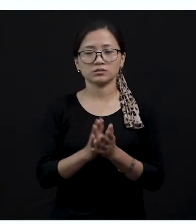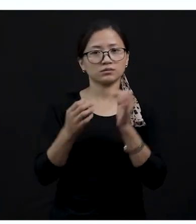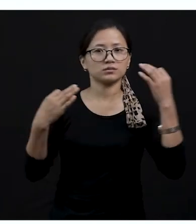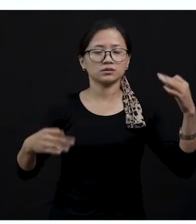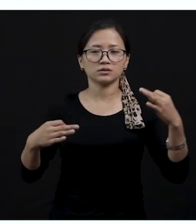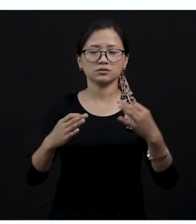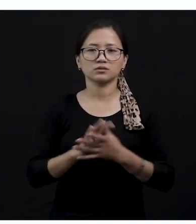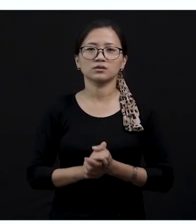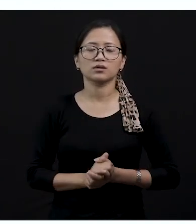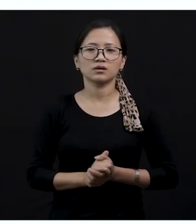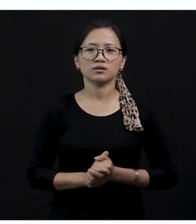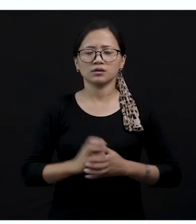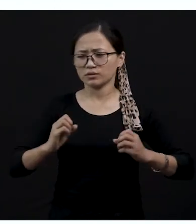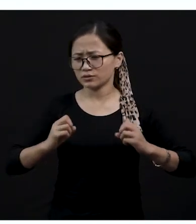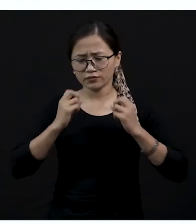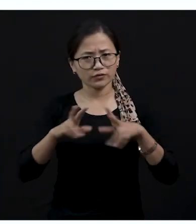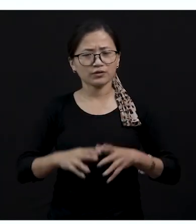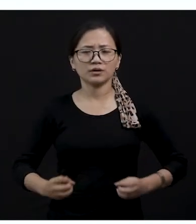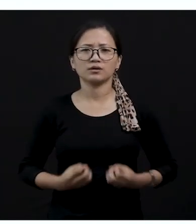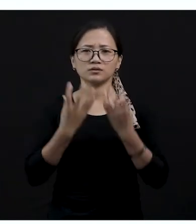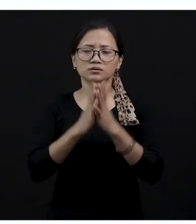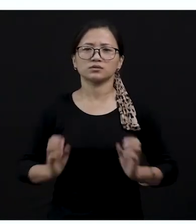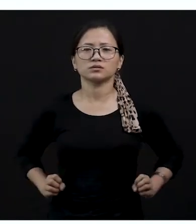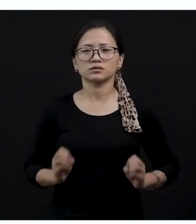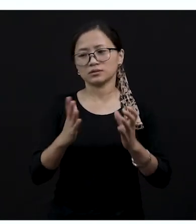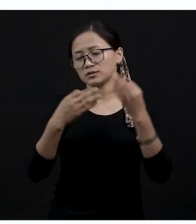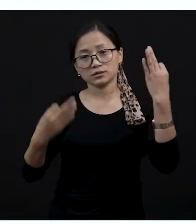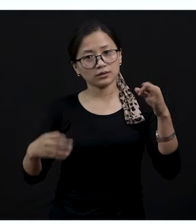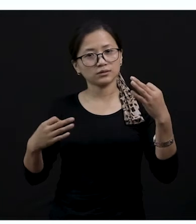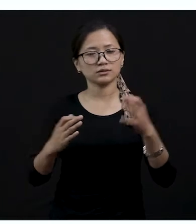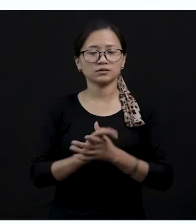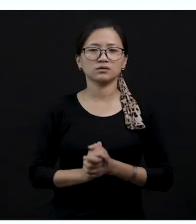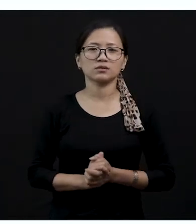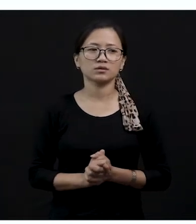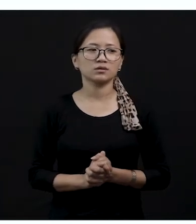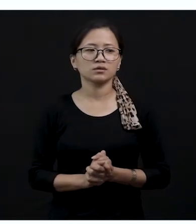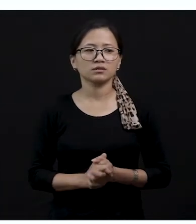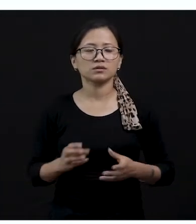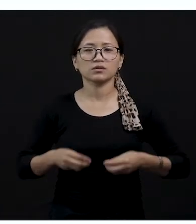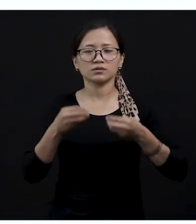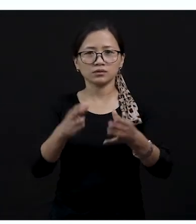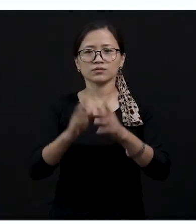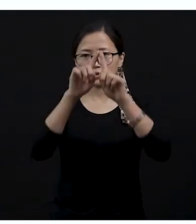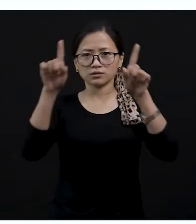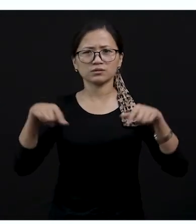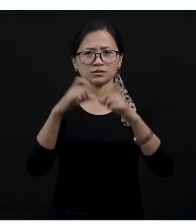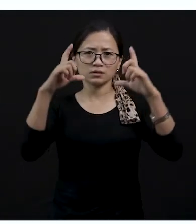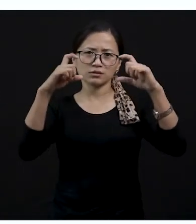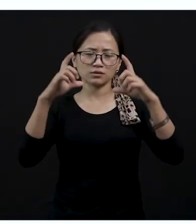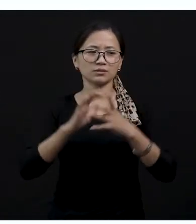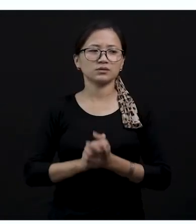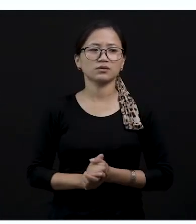with he was very happy, so he started dancing, okay? Now Timothy said, give me the camera, quick,